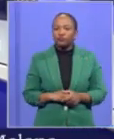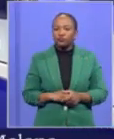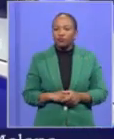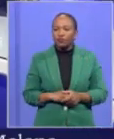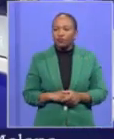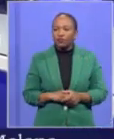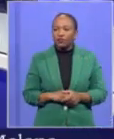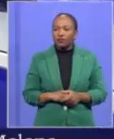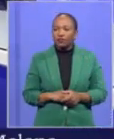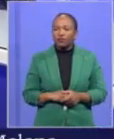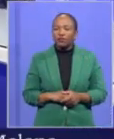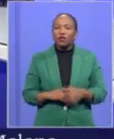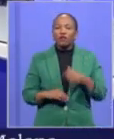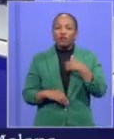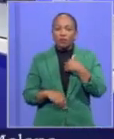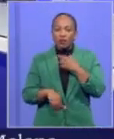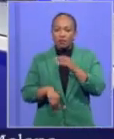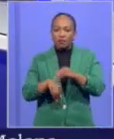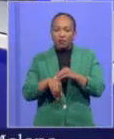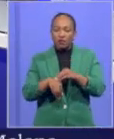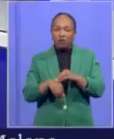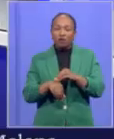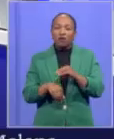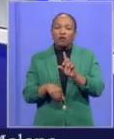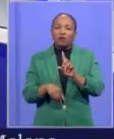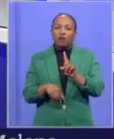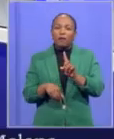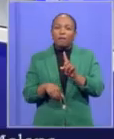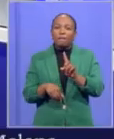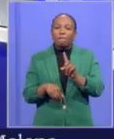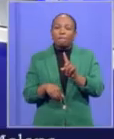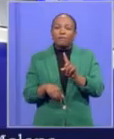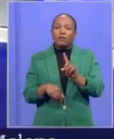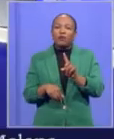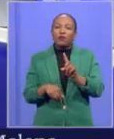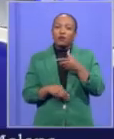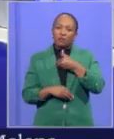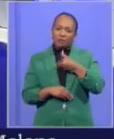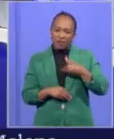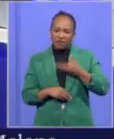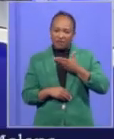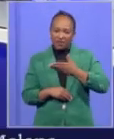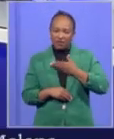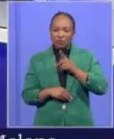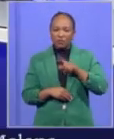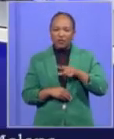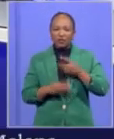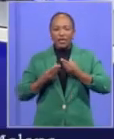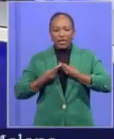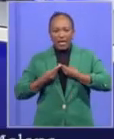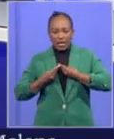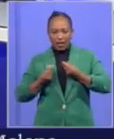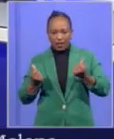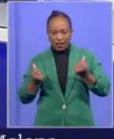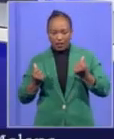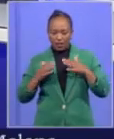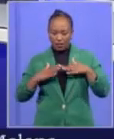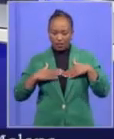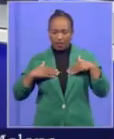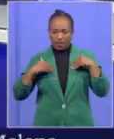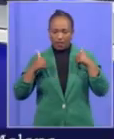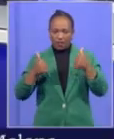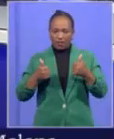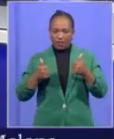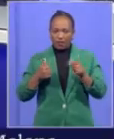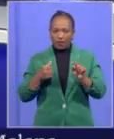bothata gangata ke kgang ya gore rona batswadi ba tshwanetse go fola sometimes e ba bothata ba